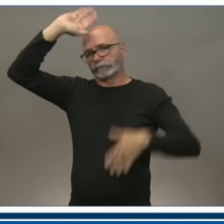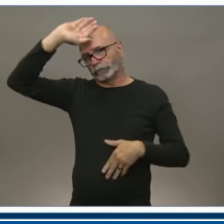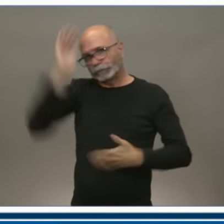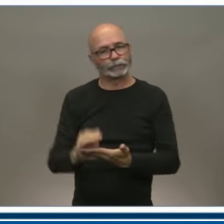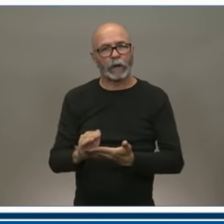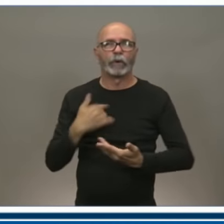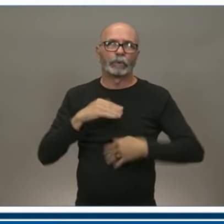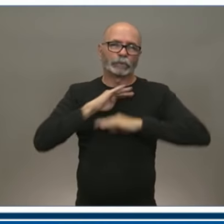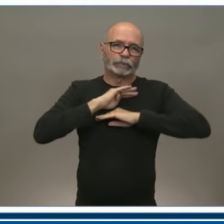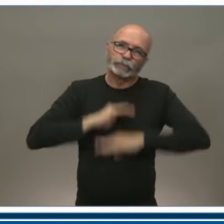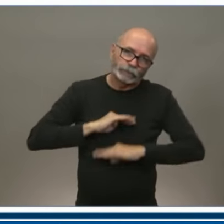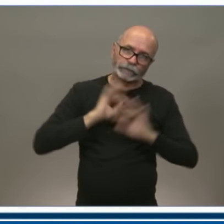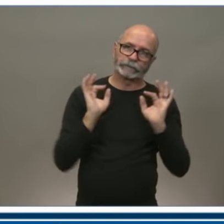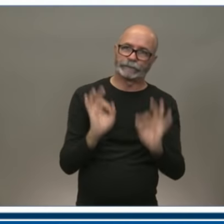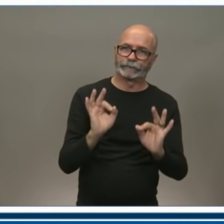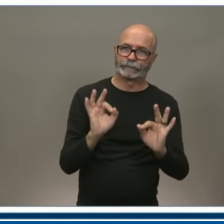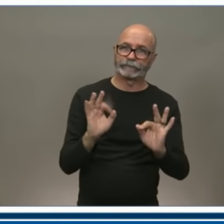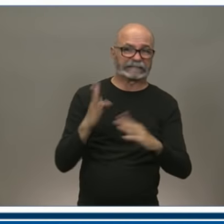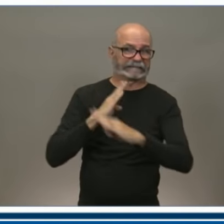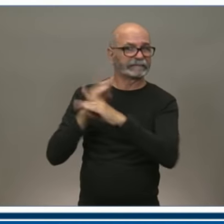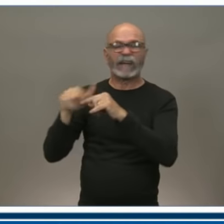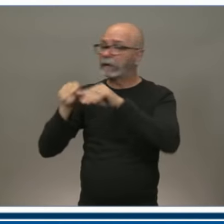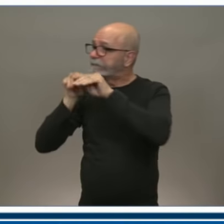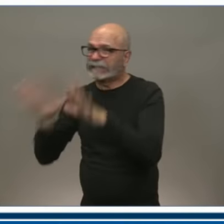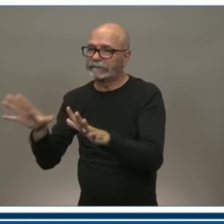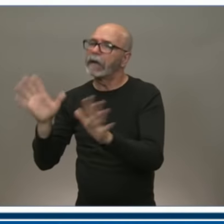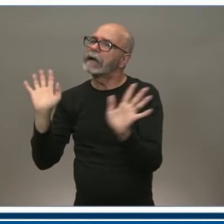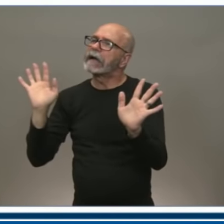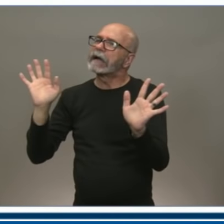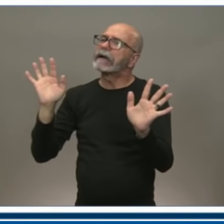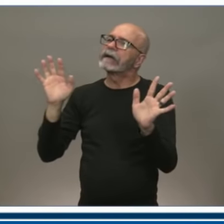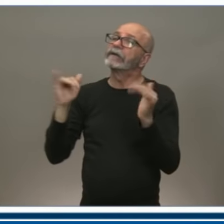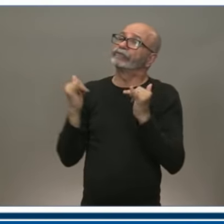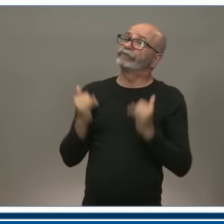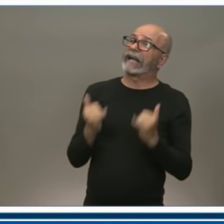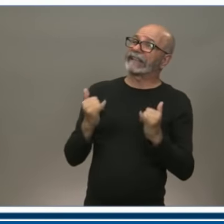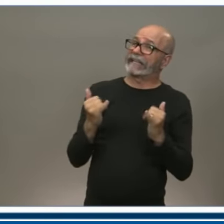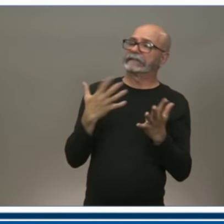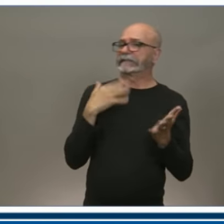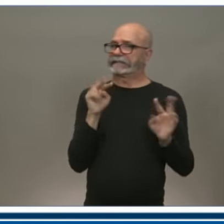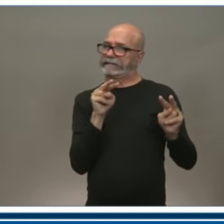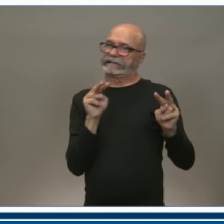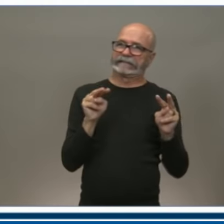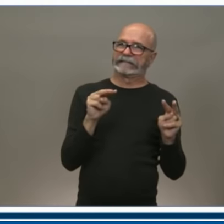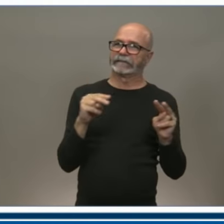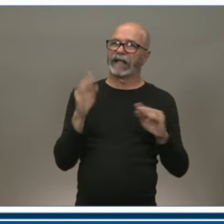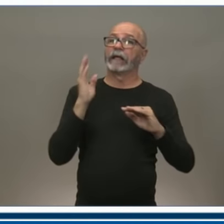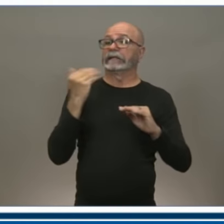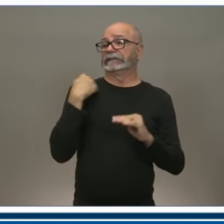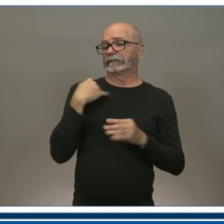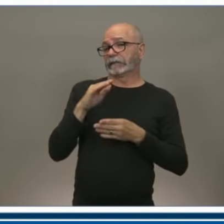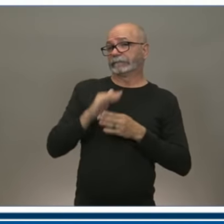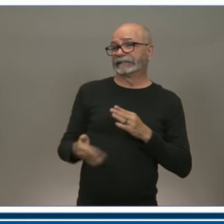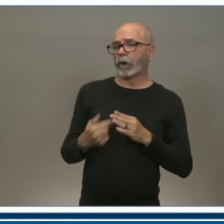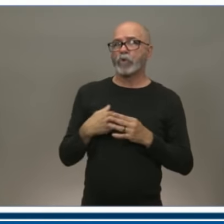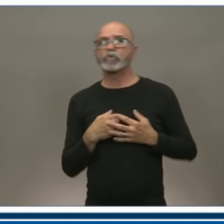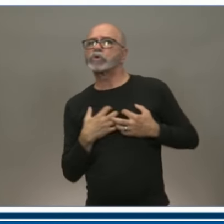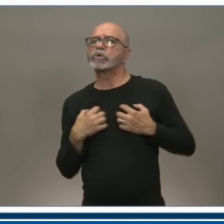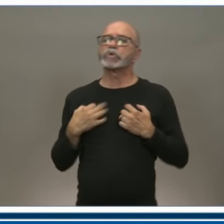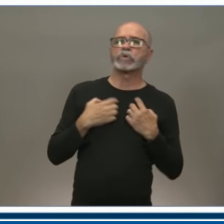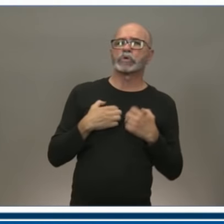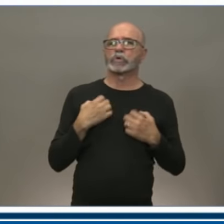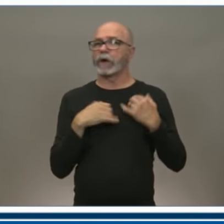broad community spread from this cluster today than I was on the weekend and Monday. Next question will go to